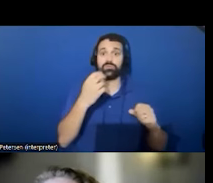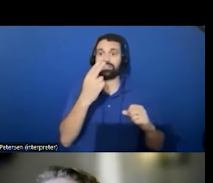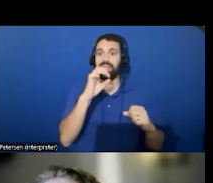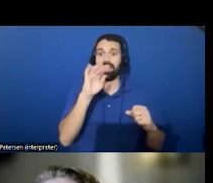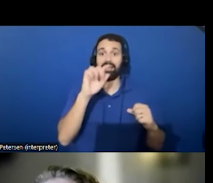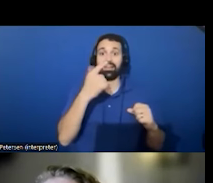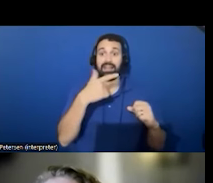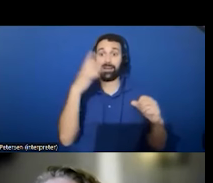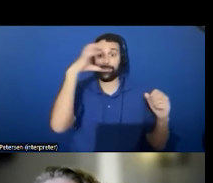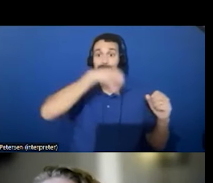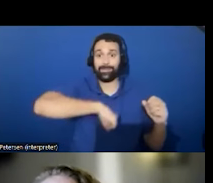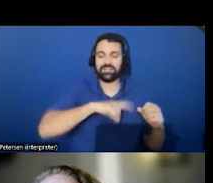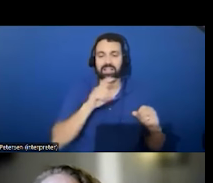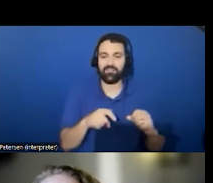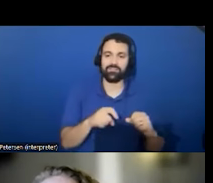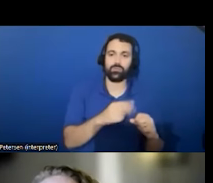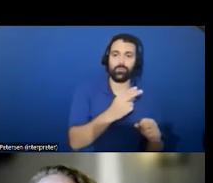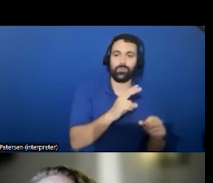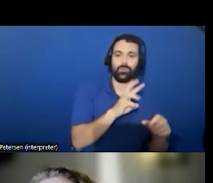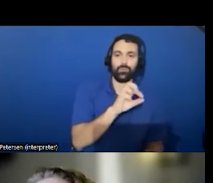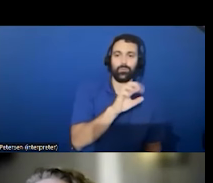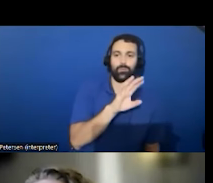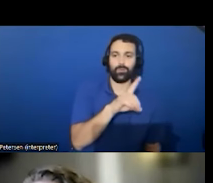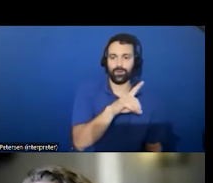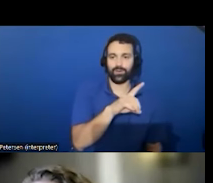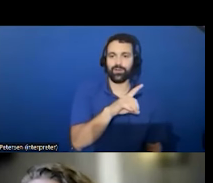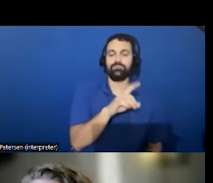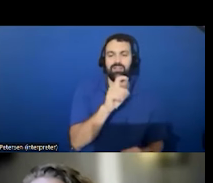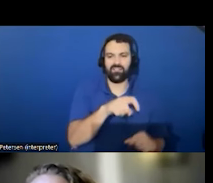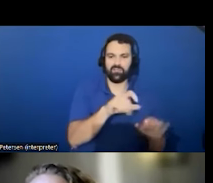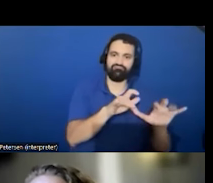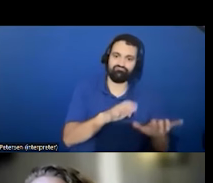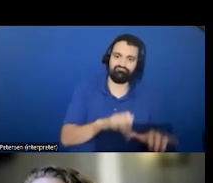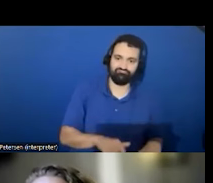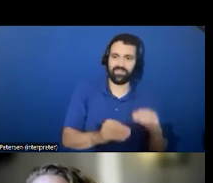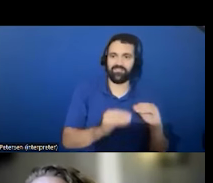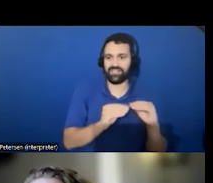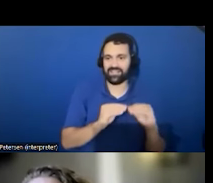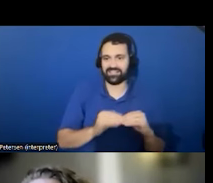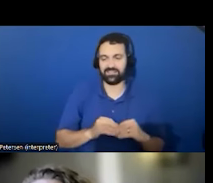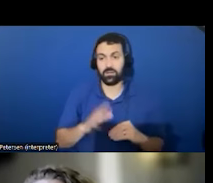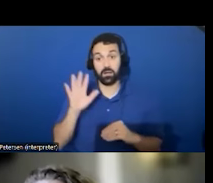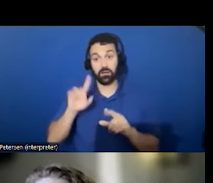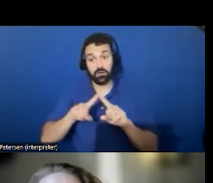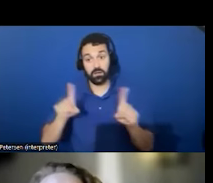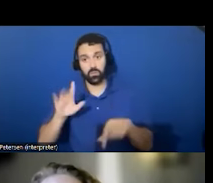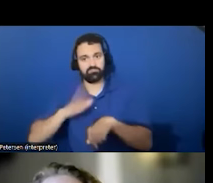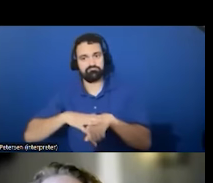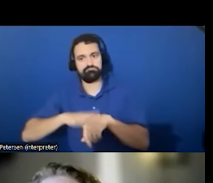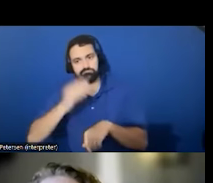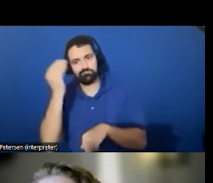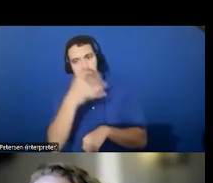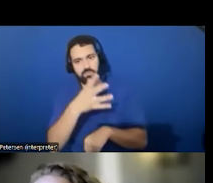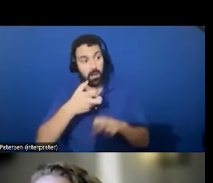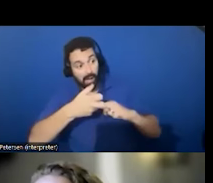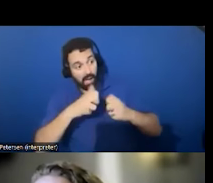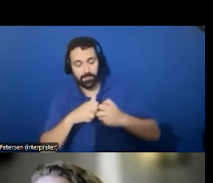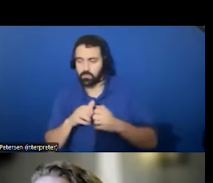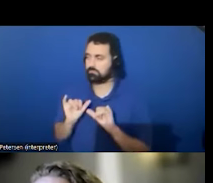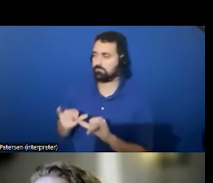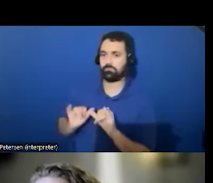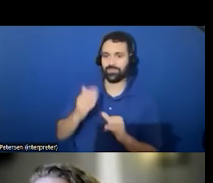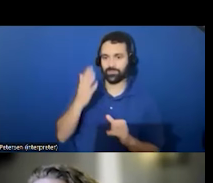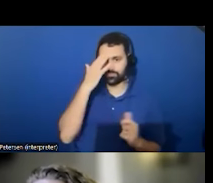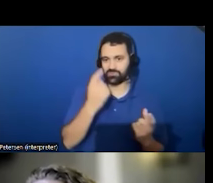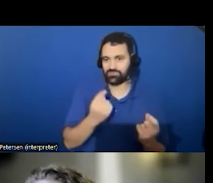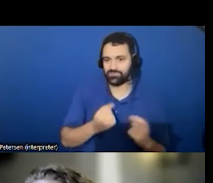into Word and put your headings in, but usually will let you know you have a problem. And a lot of things it will let you fix within the system. So I'm